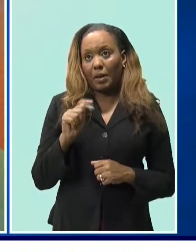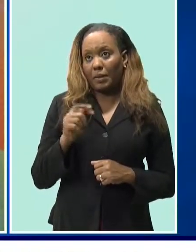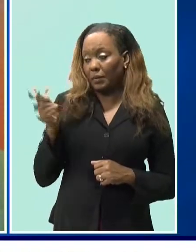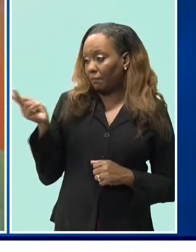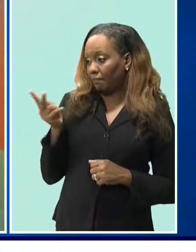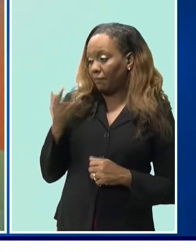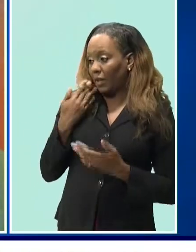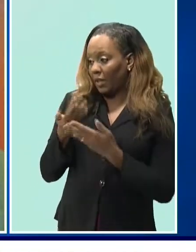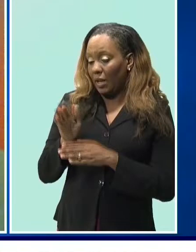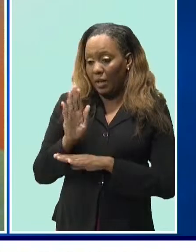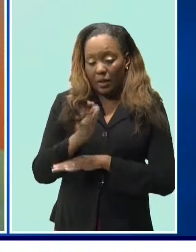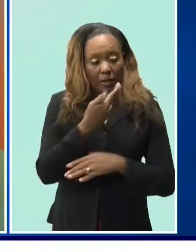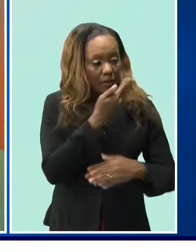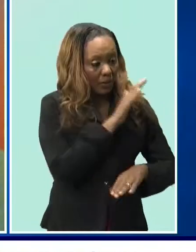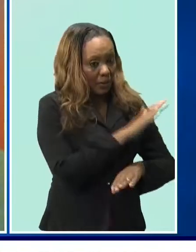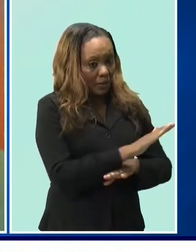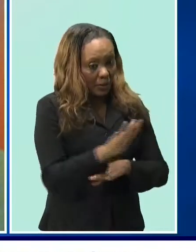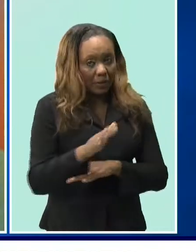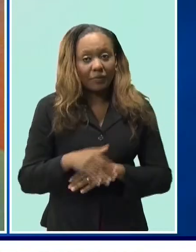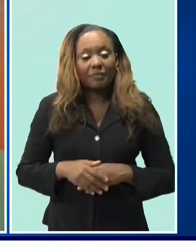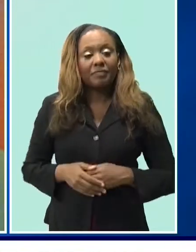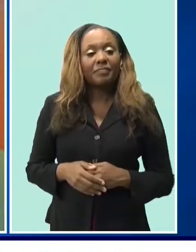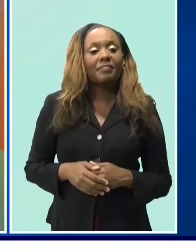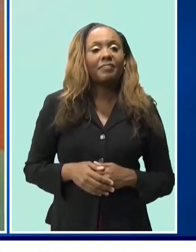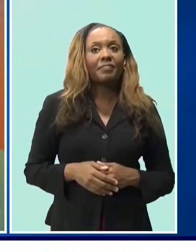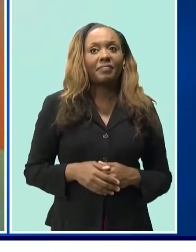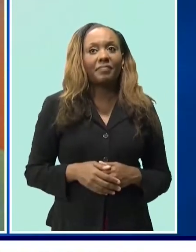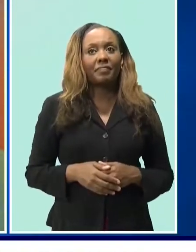night. Now, let me start by asking